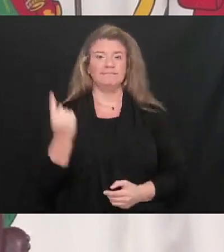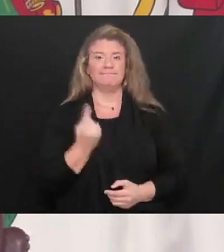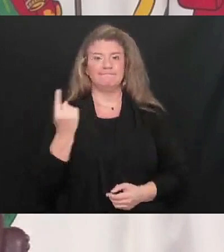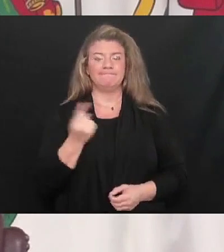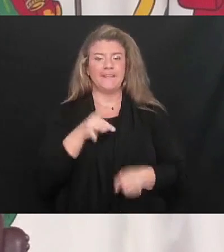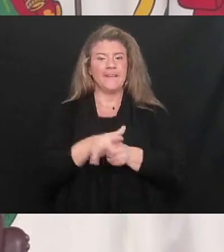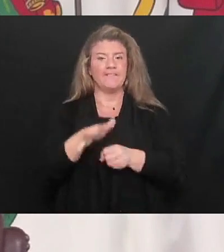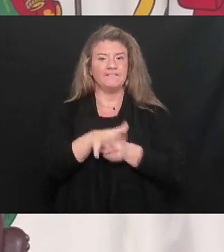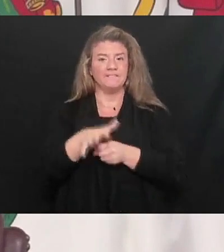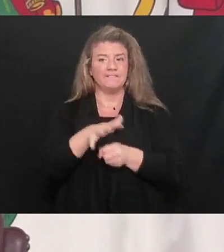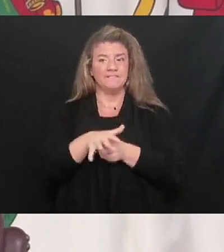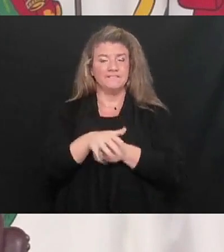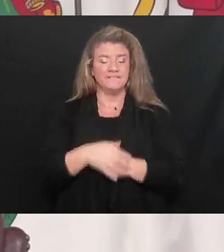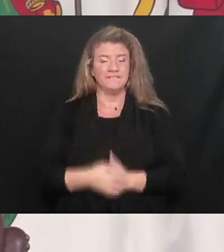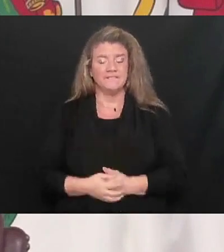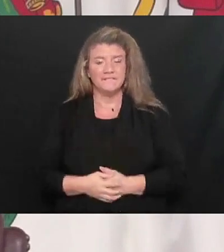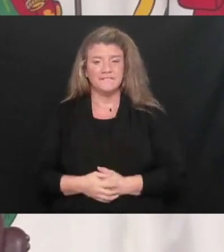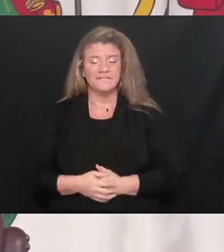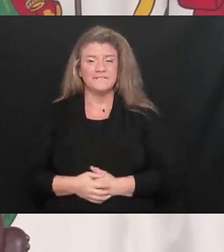And so,